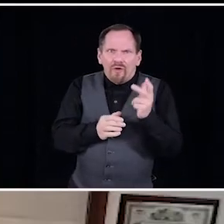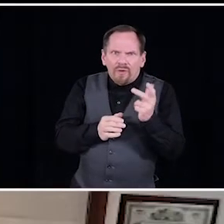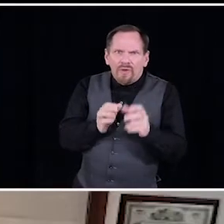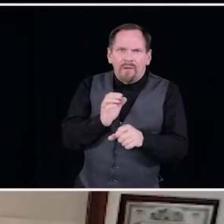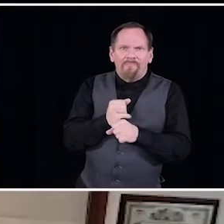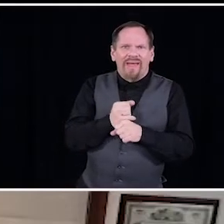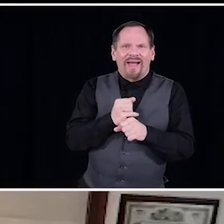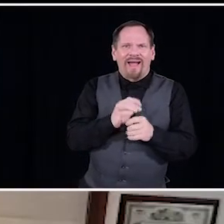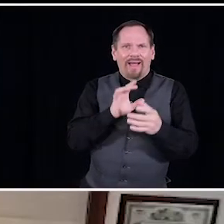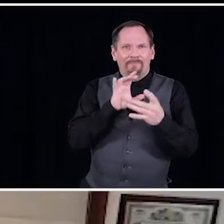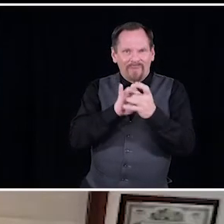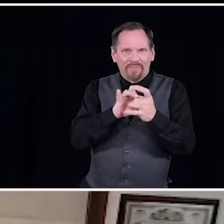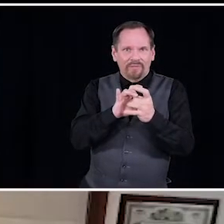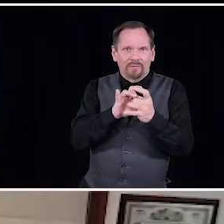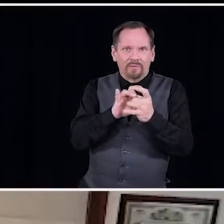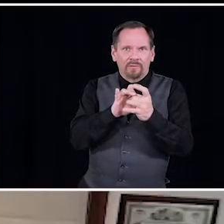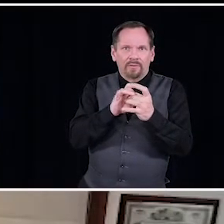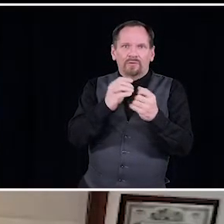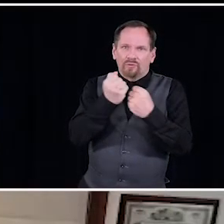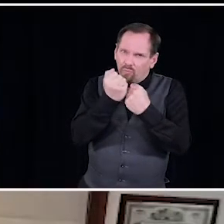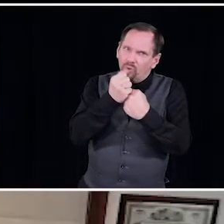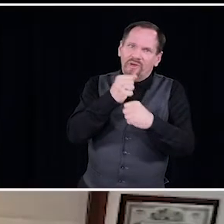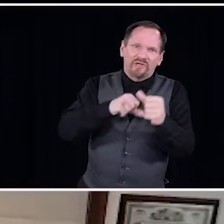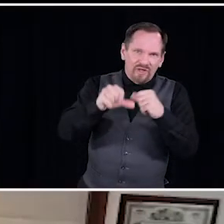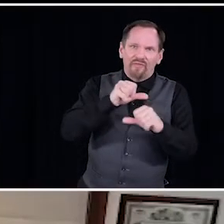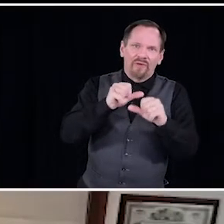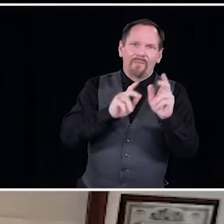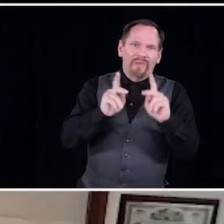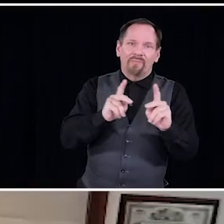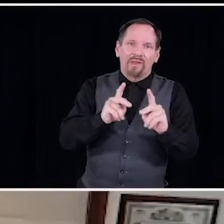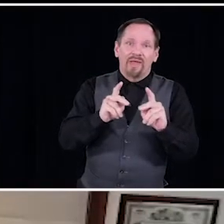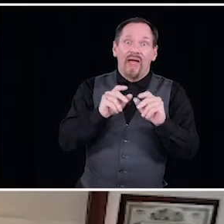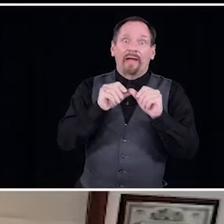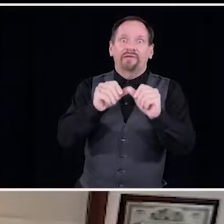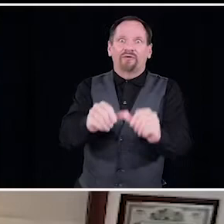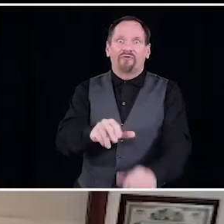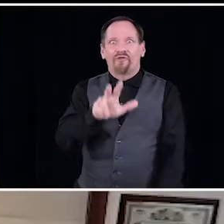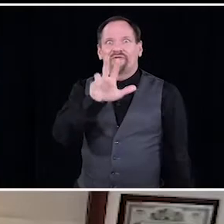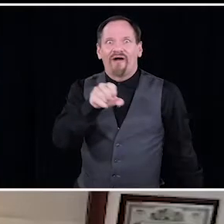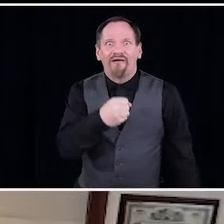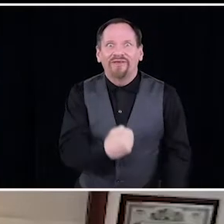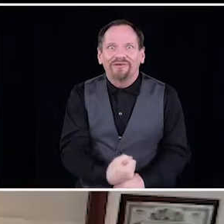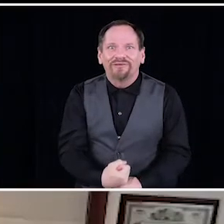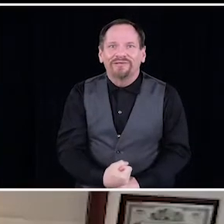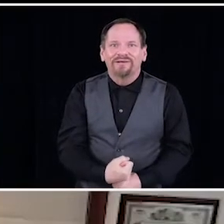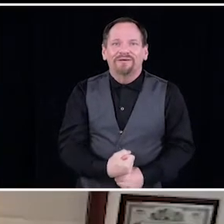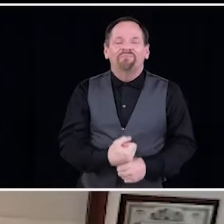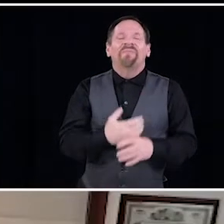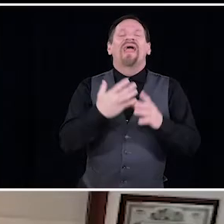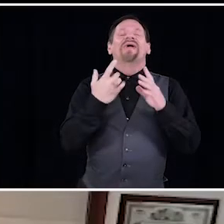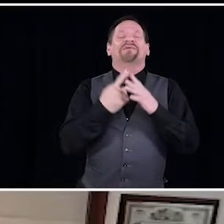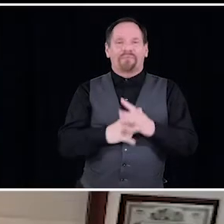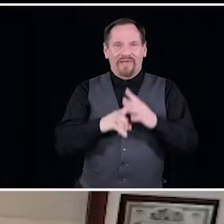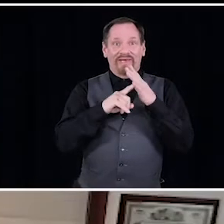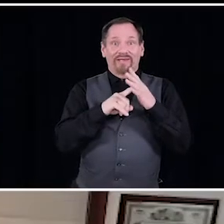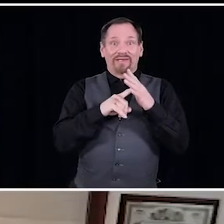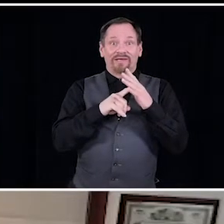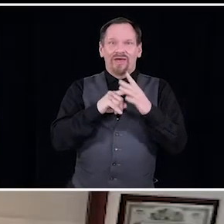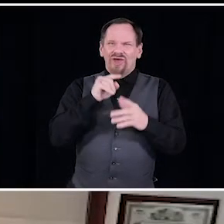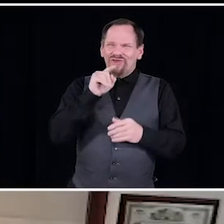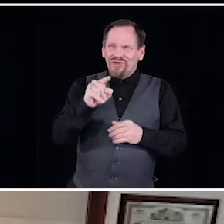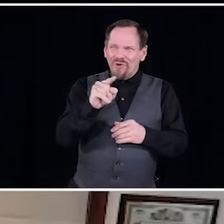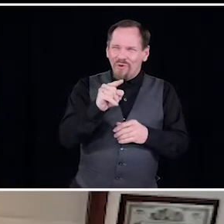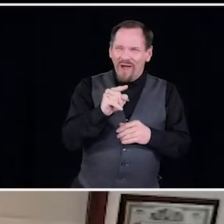And finally, keep that up for 35 years. Well, here's your head start. Today, you have joined one of the